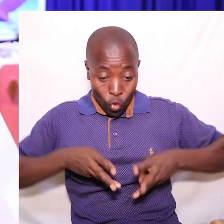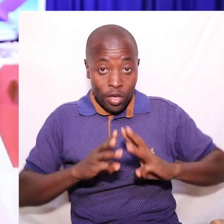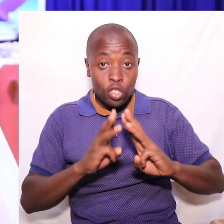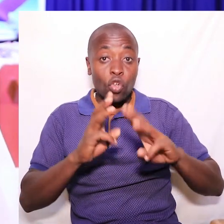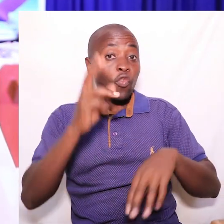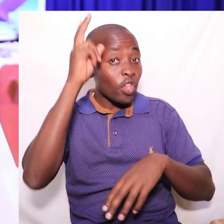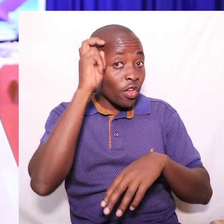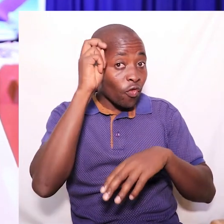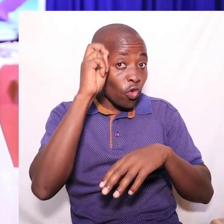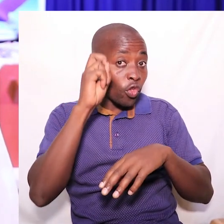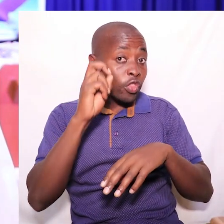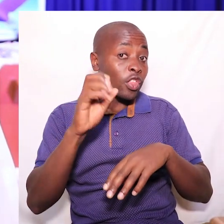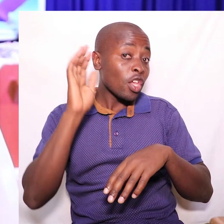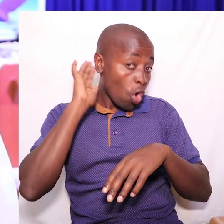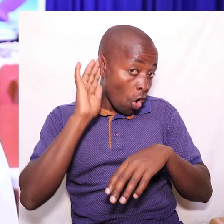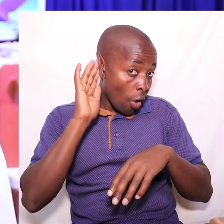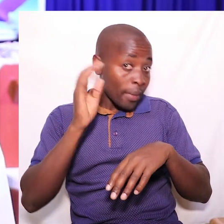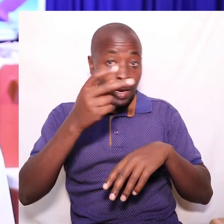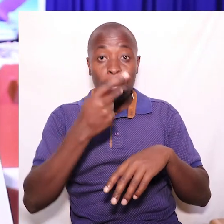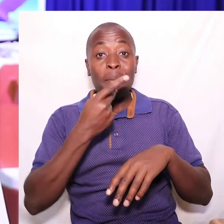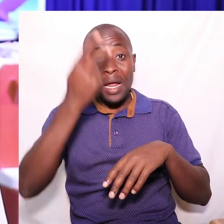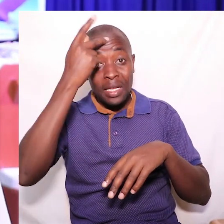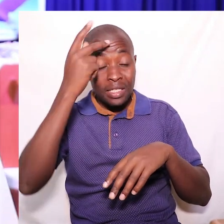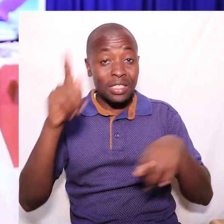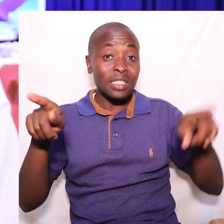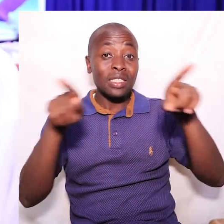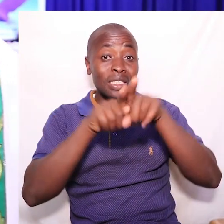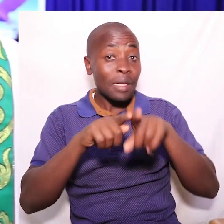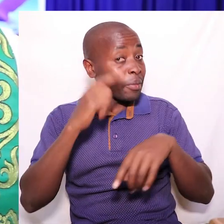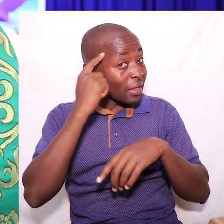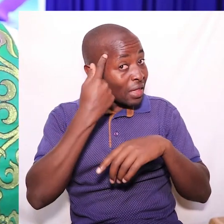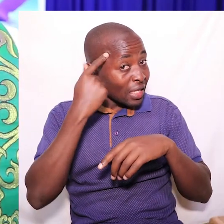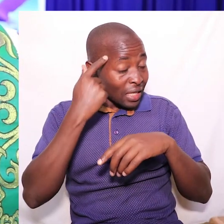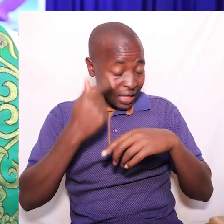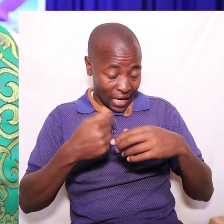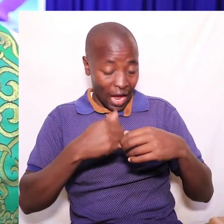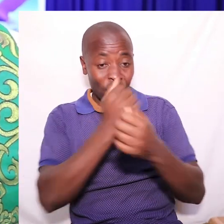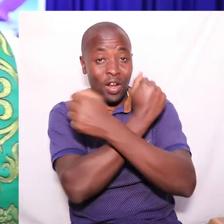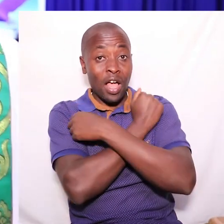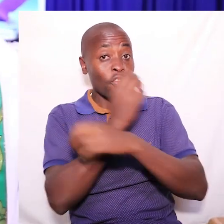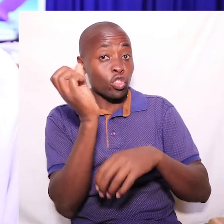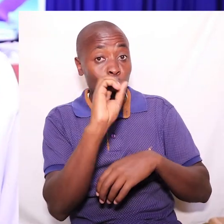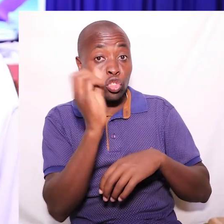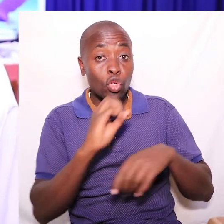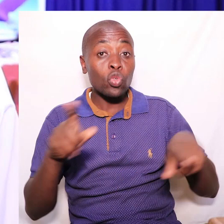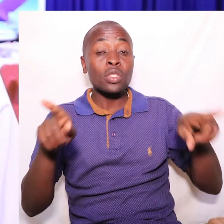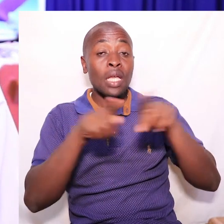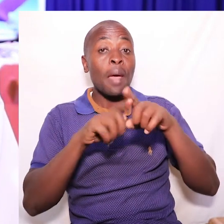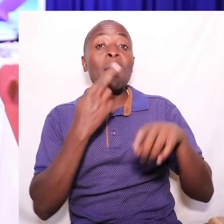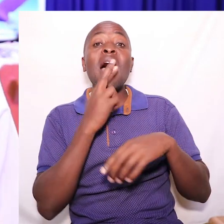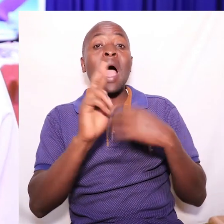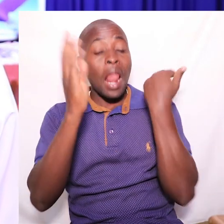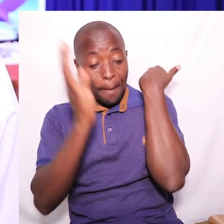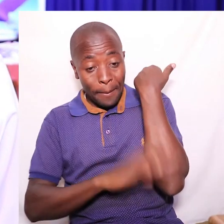They disobey their parents. They are senseless, fatherless, heartless, and ruthless.